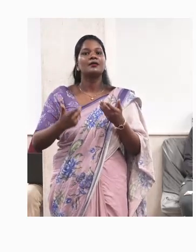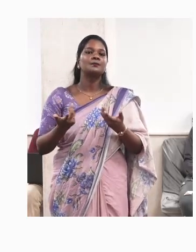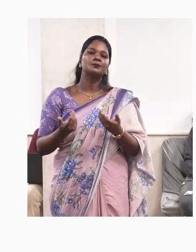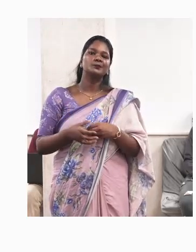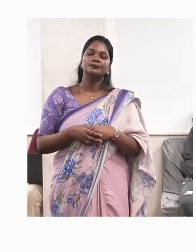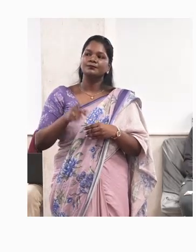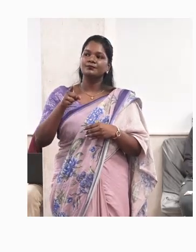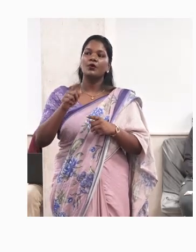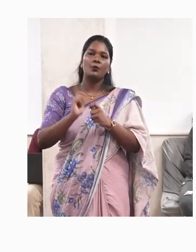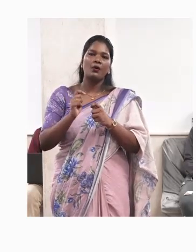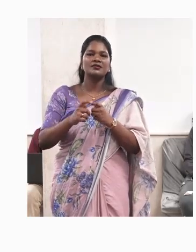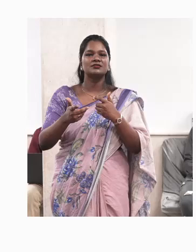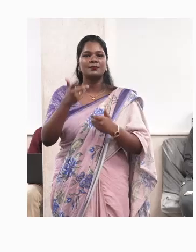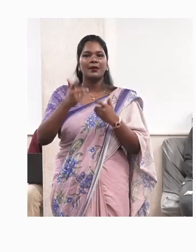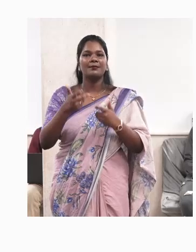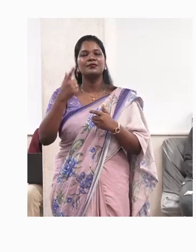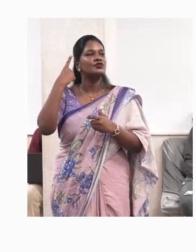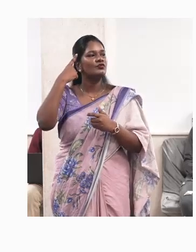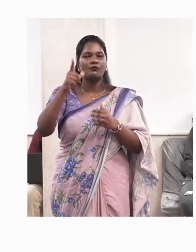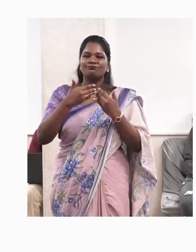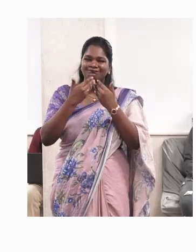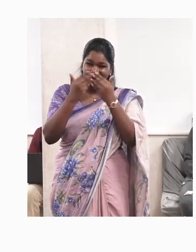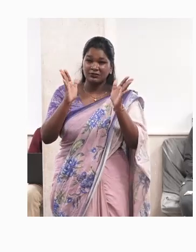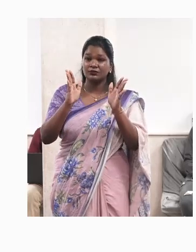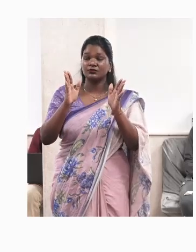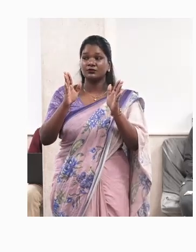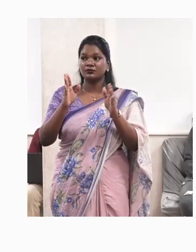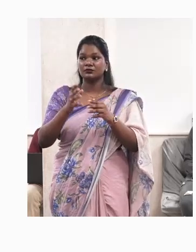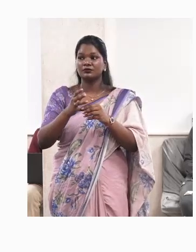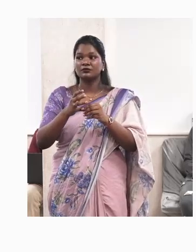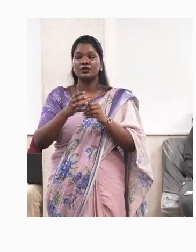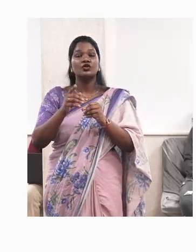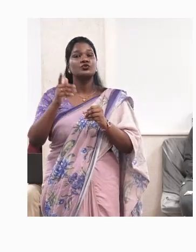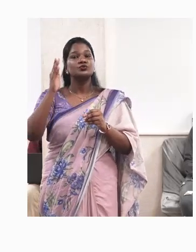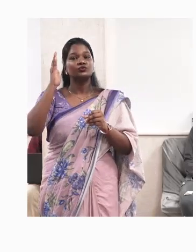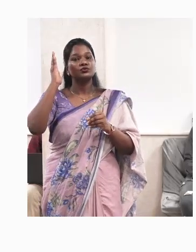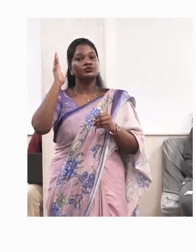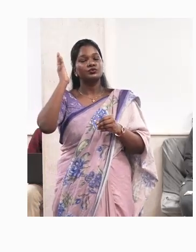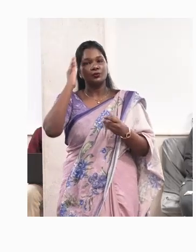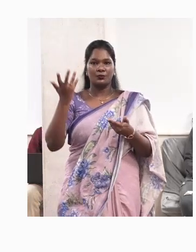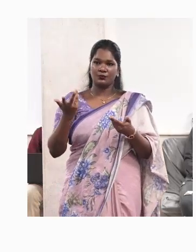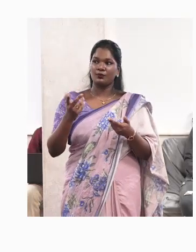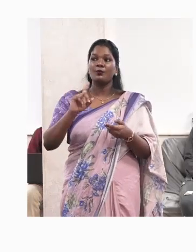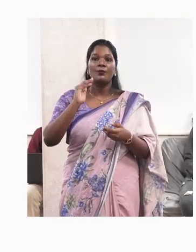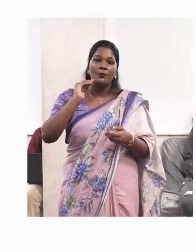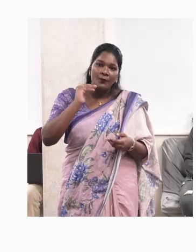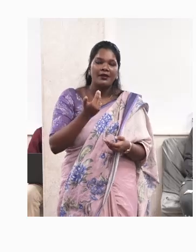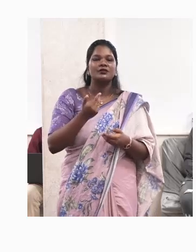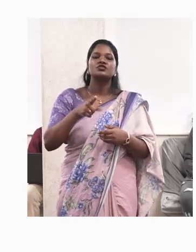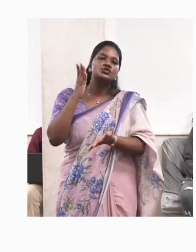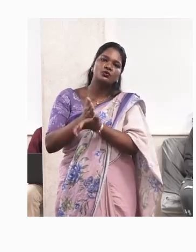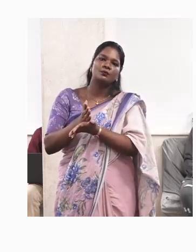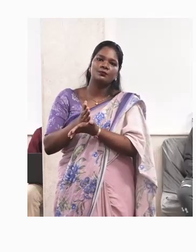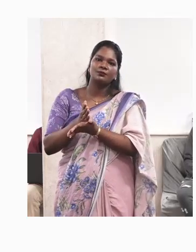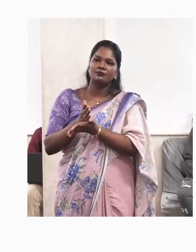therefore, what's probably key is to know when to just